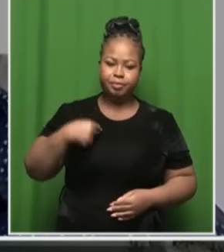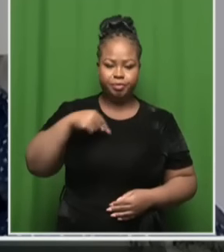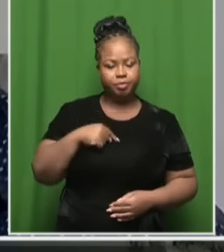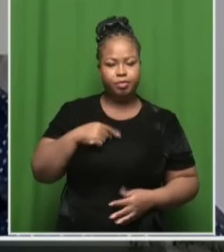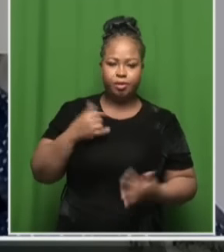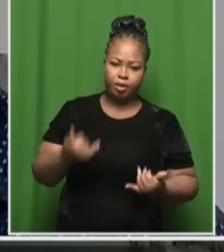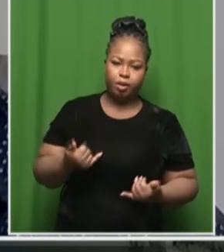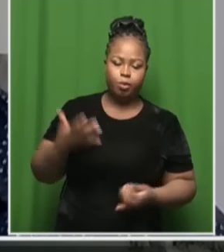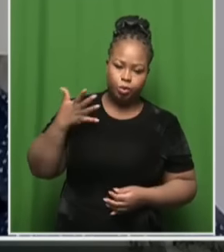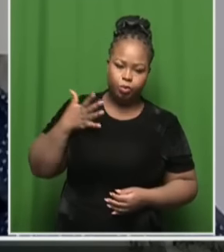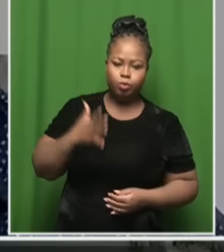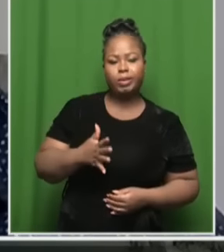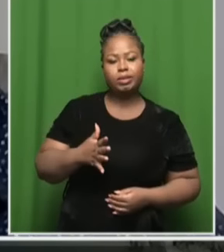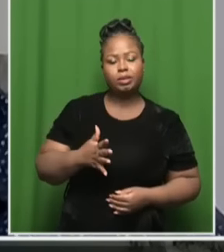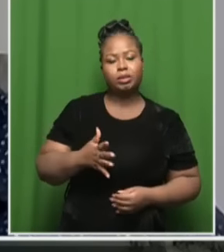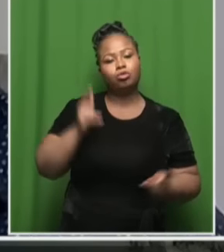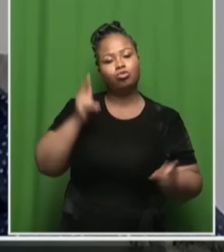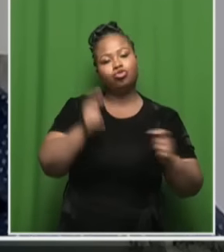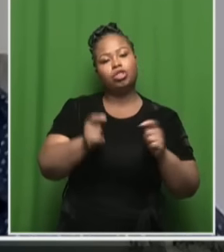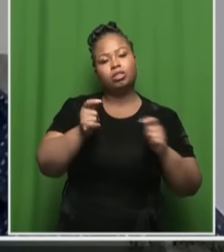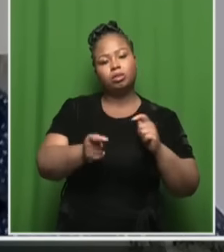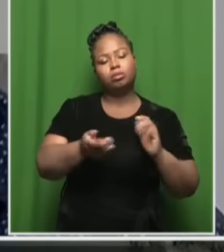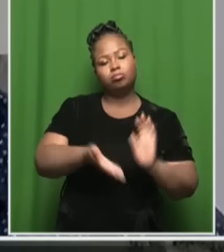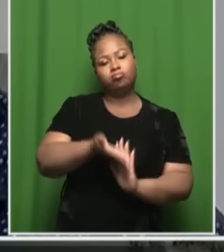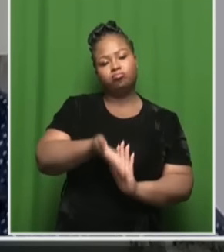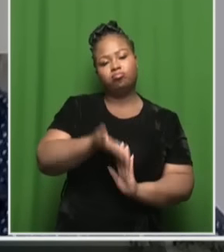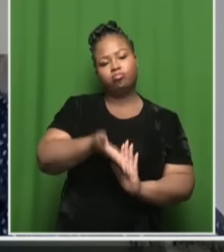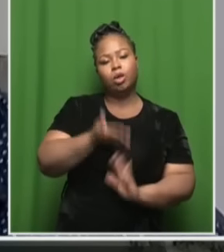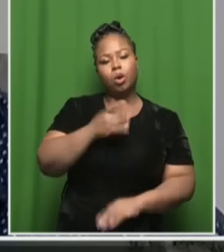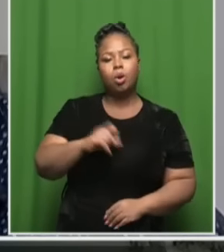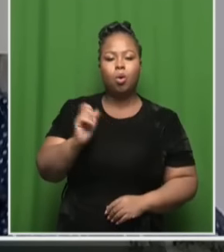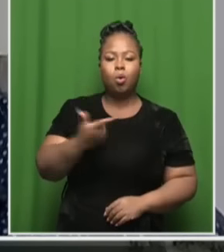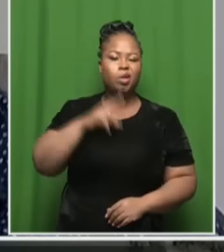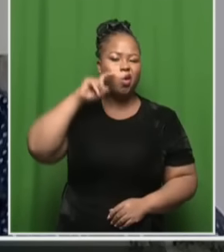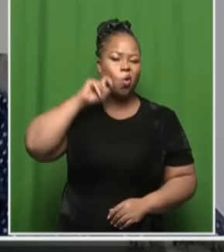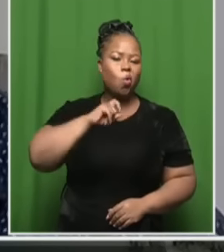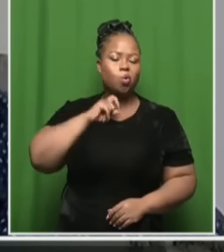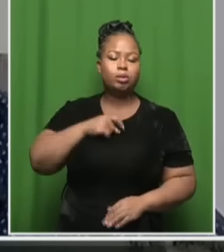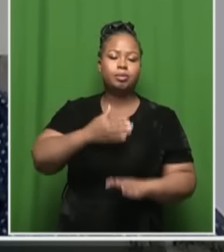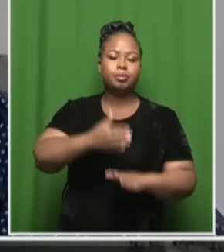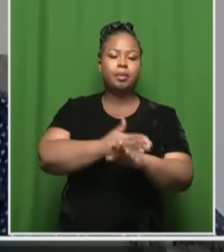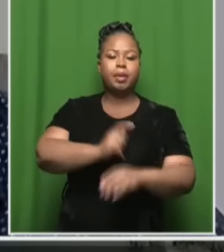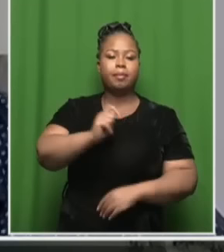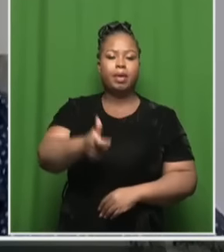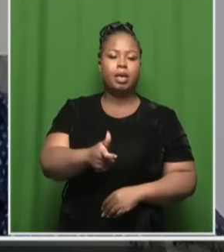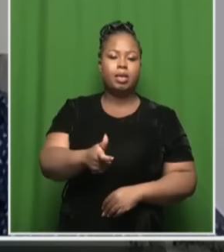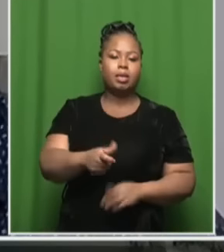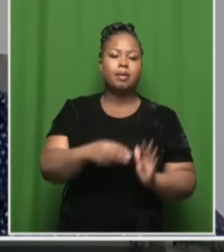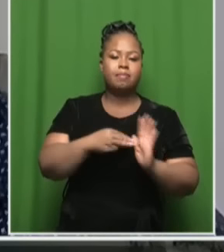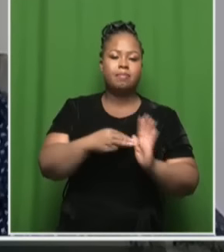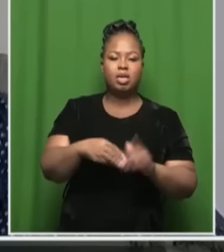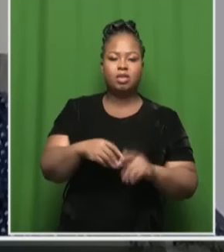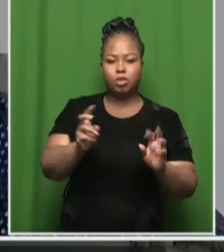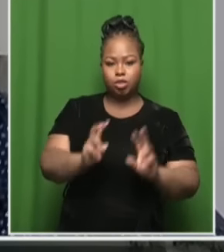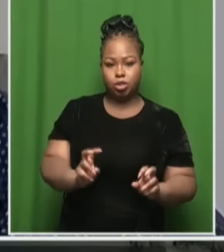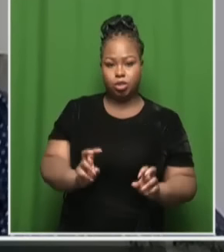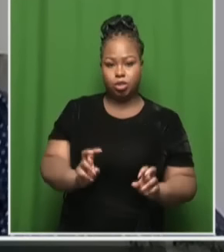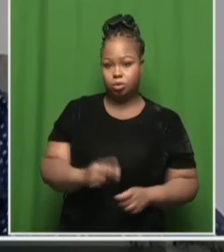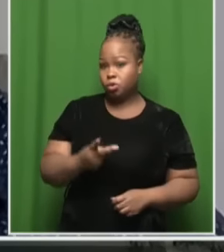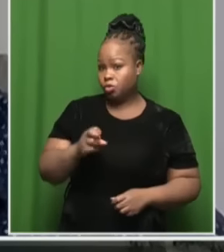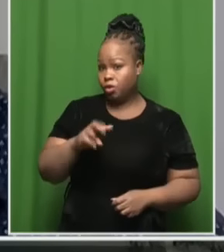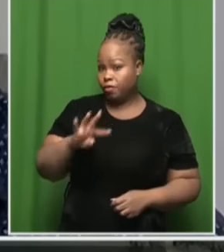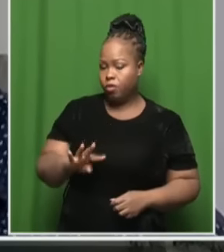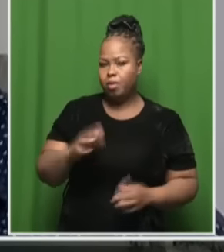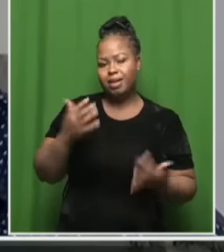to record or to upgrade all the prepaid meters by the 24th of November 2024. And we're doing great. We're